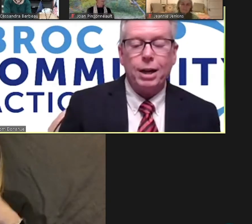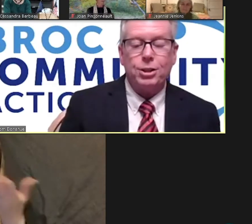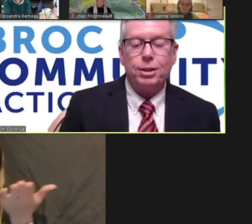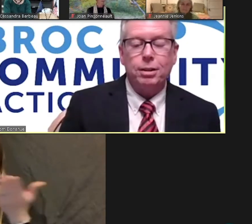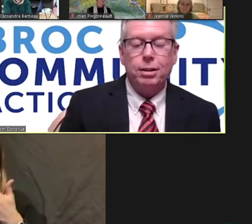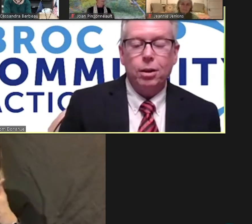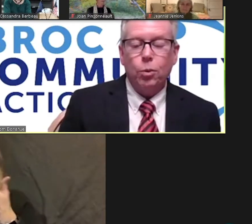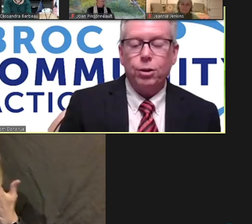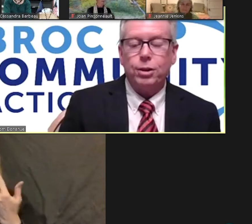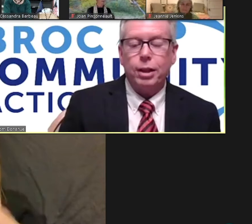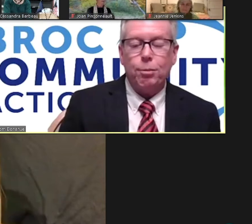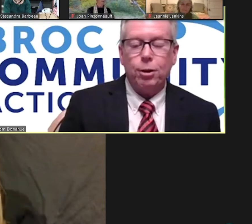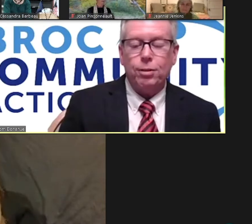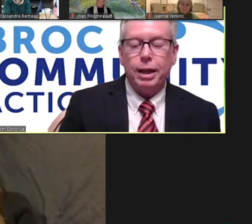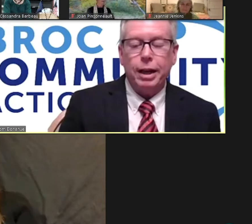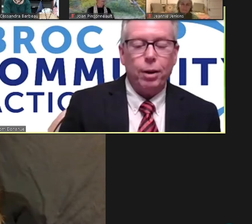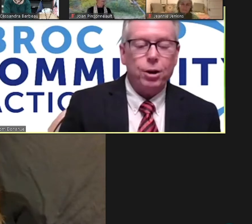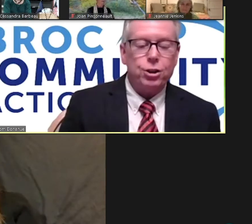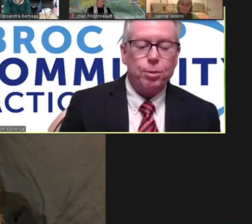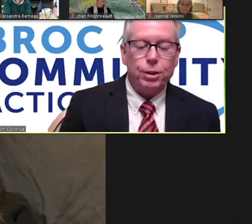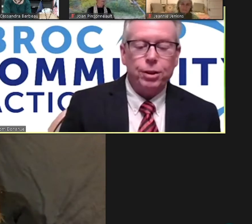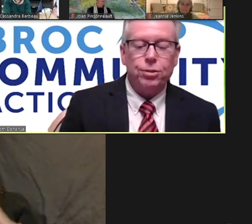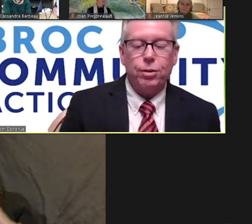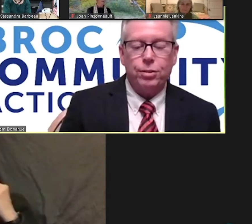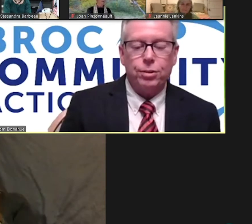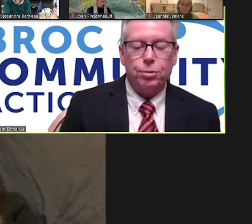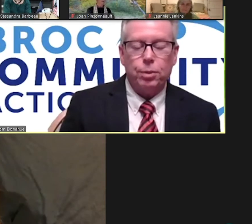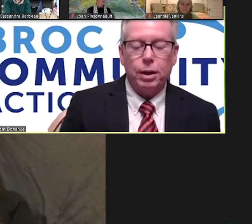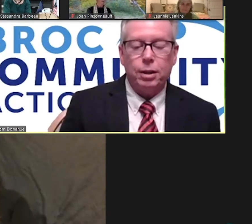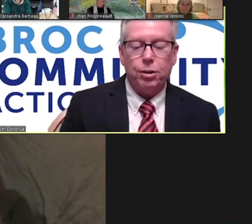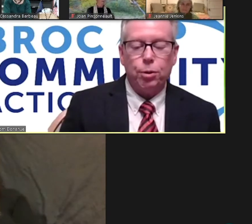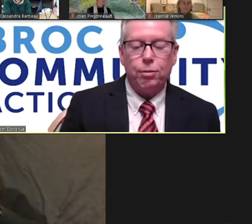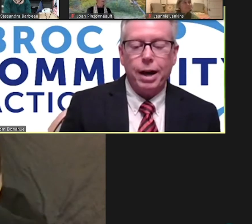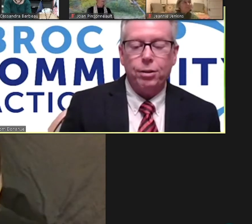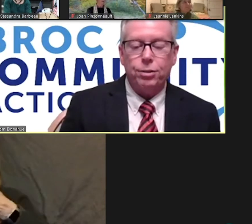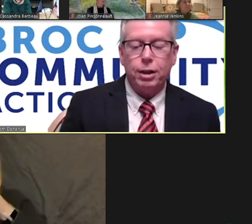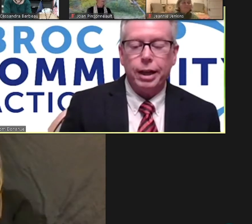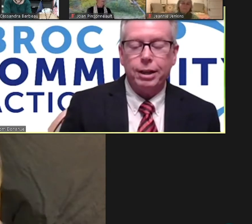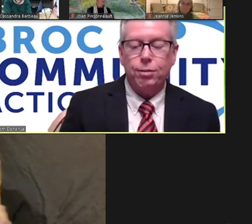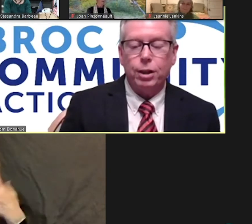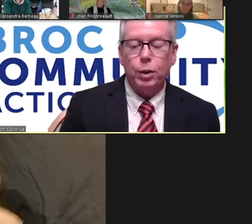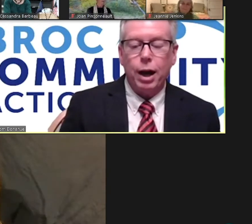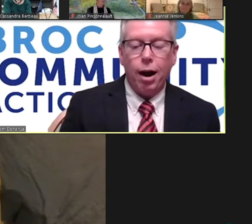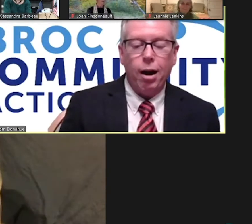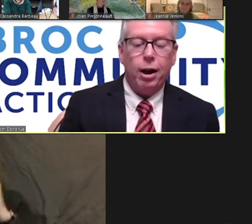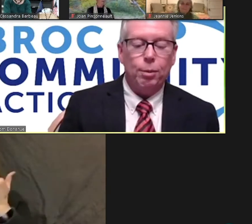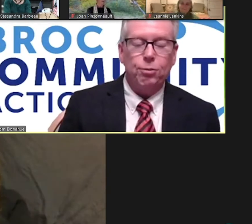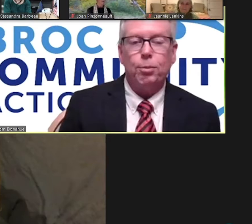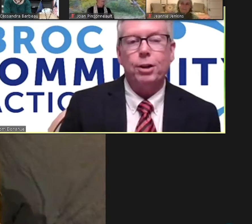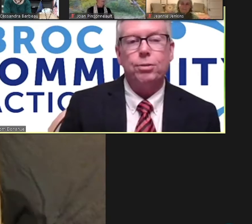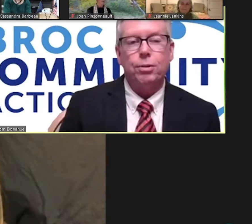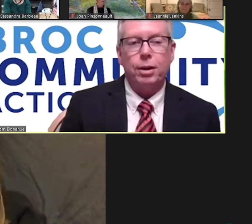Brock Community Action works collaboratively and in partnership with these services and these providers, and collectively we are helping Vermont's